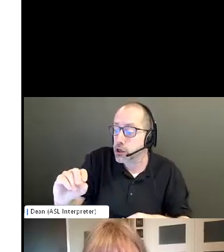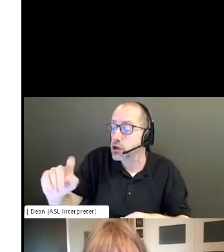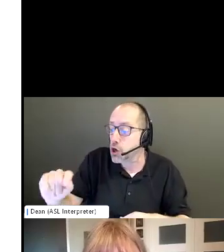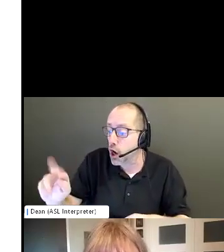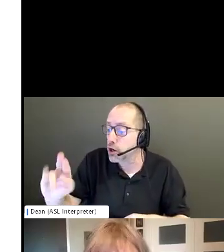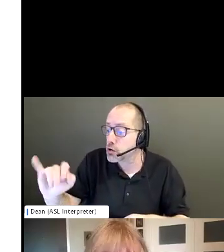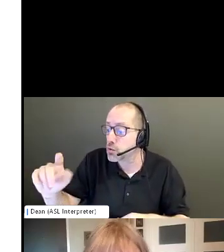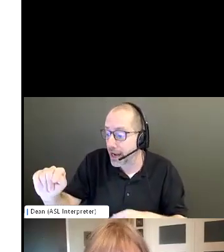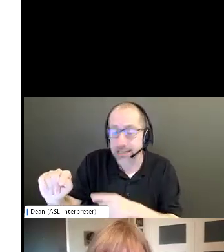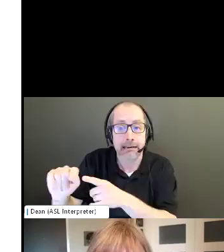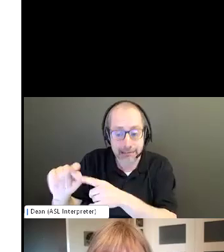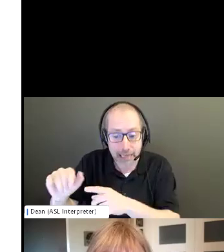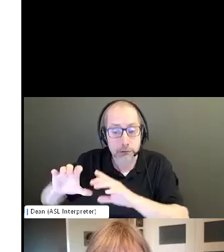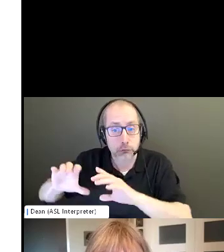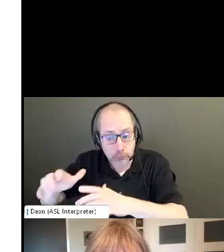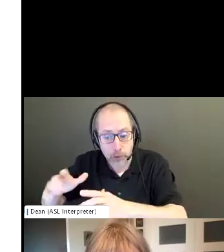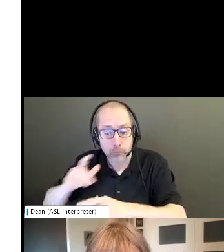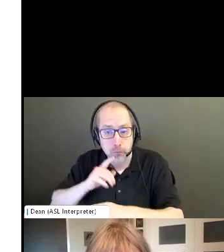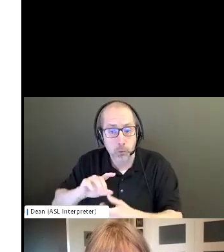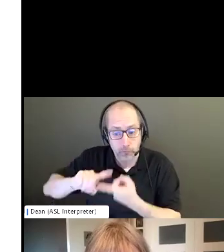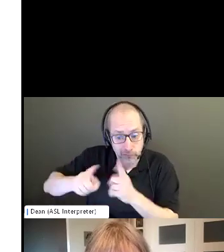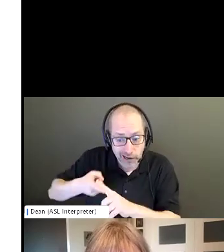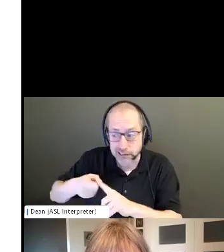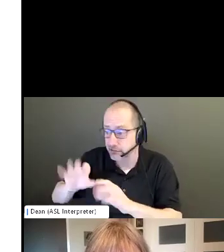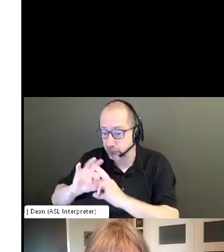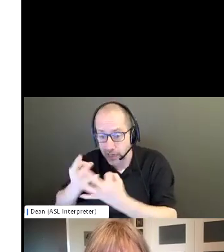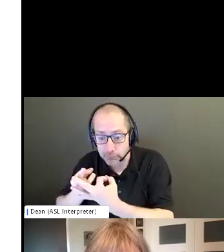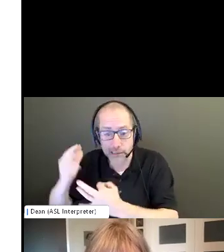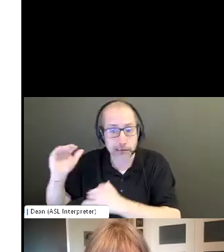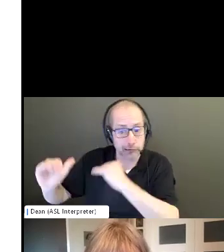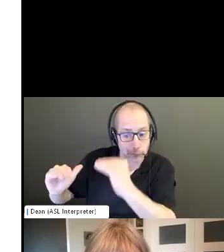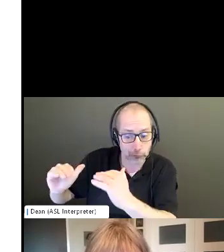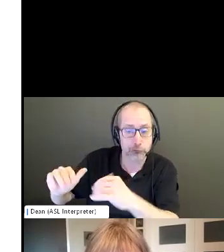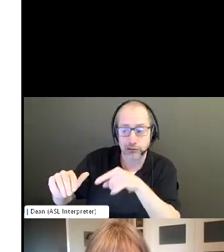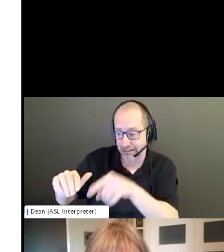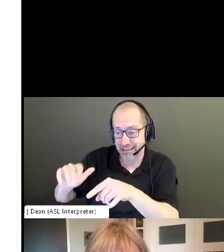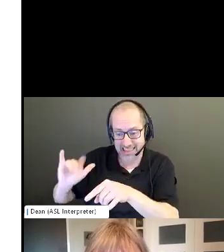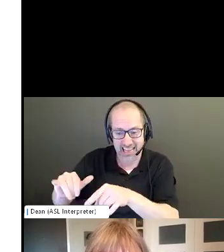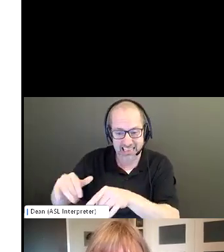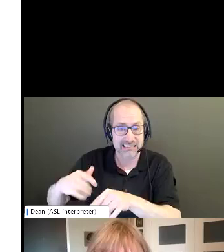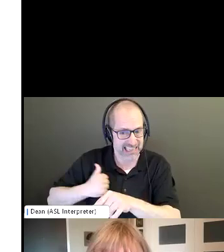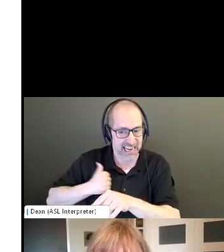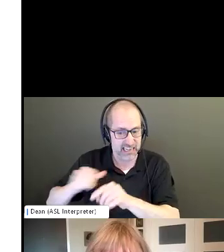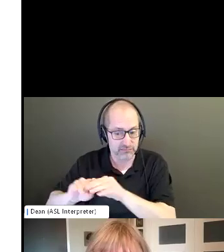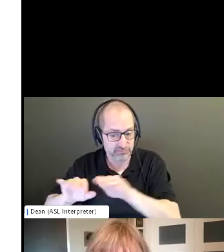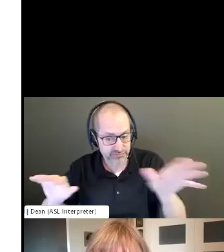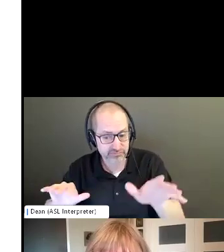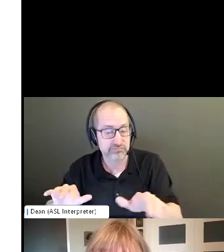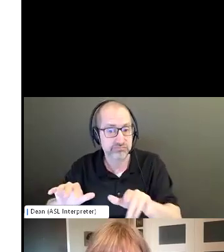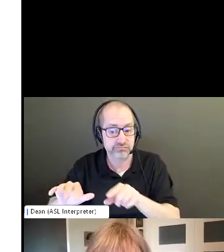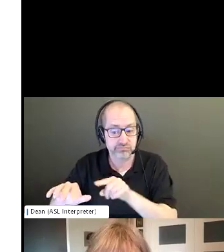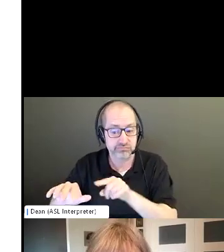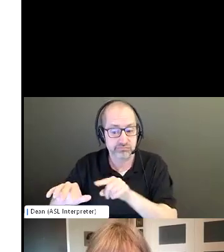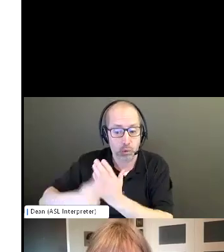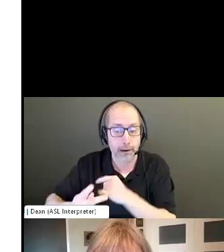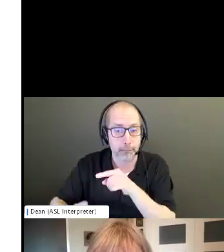It's a pan-Canadian program. I'm going to talk about that a little later in the presentation as well. But it gives us